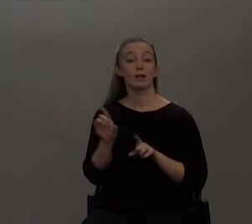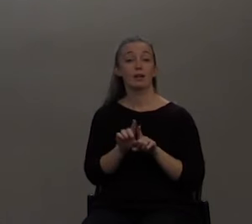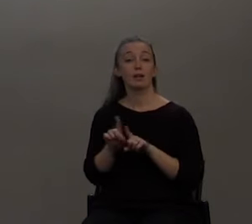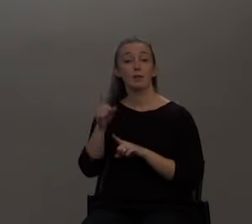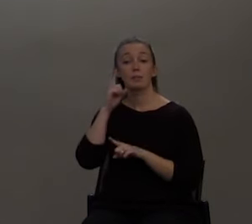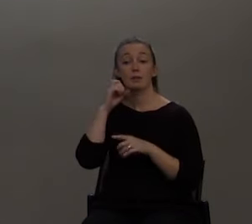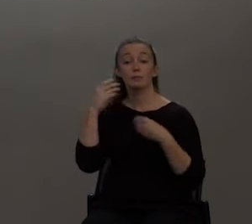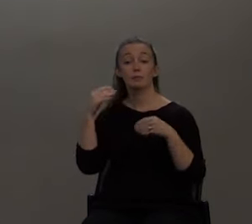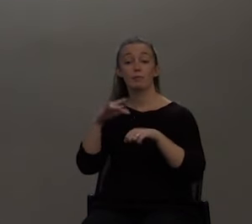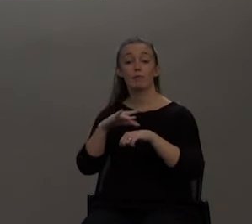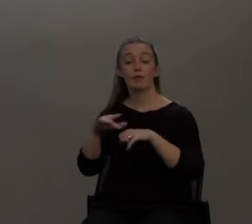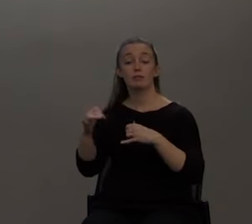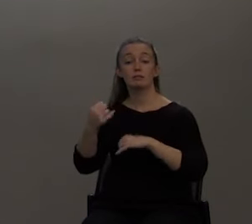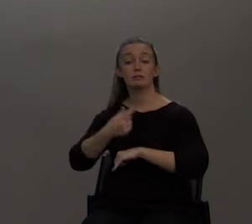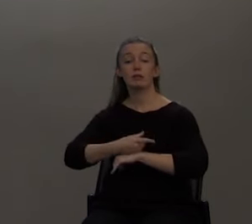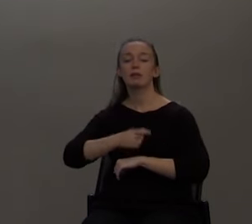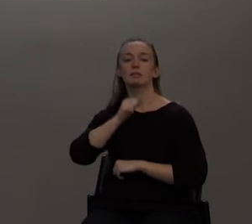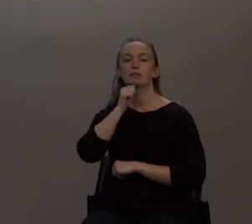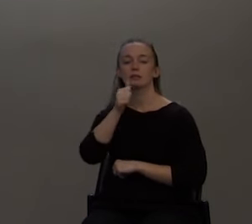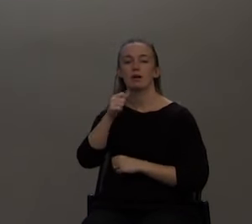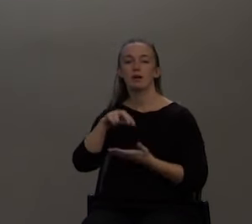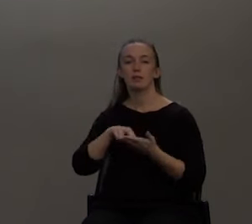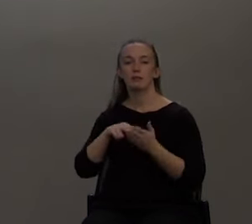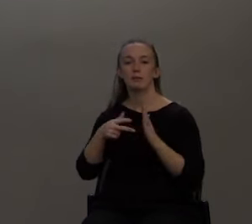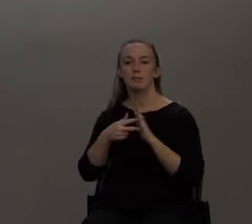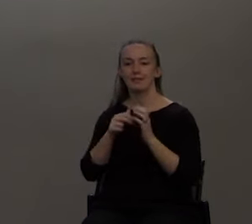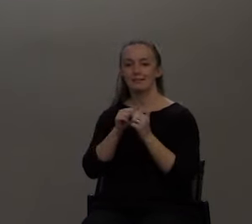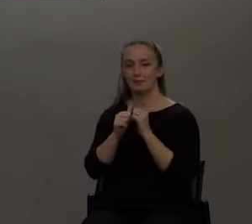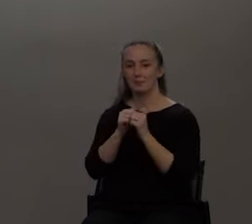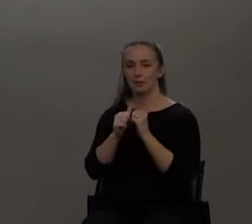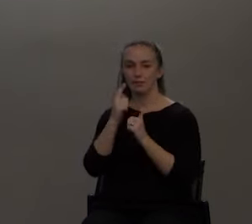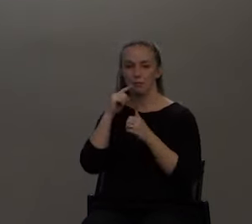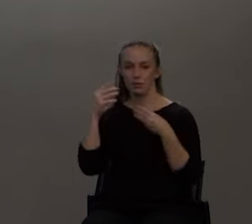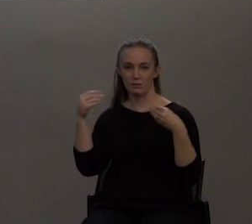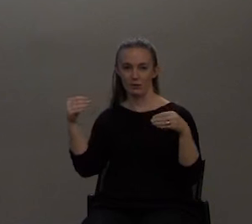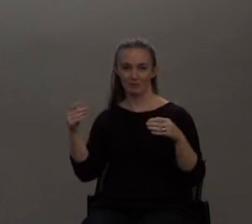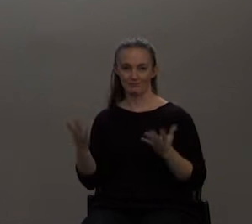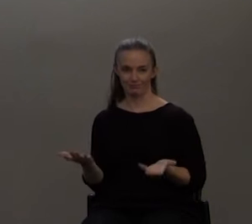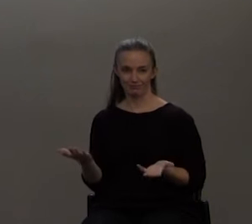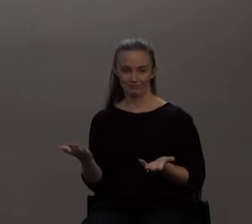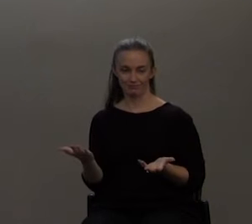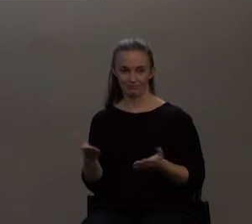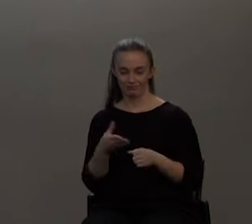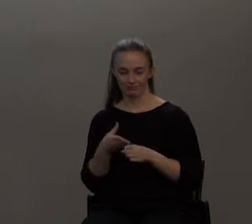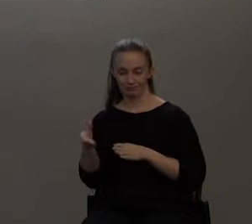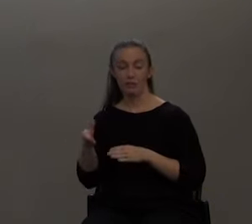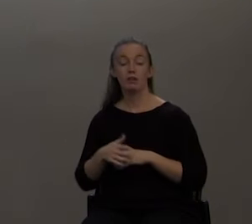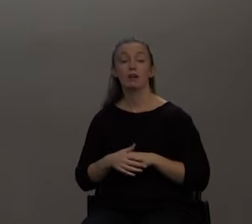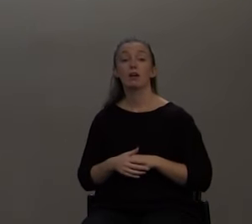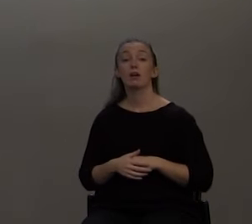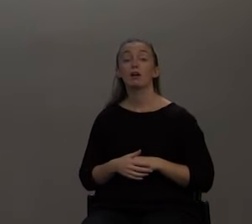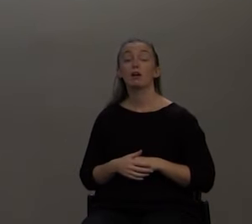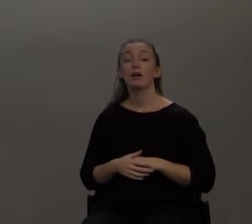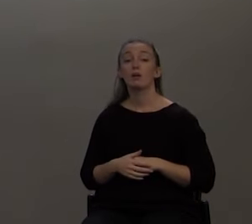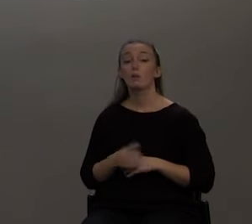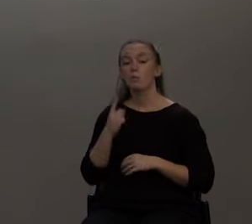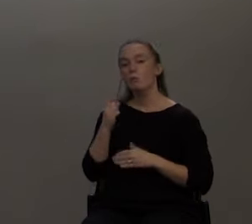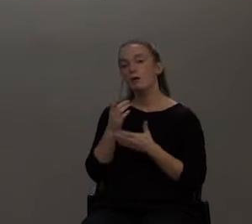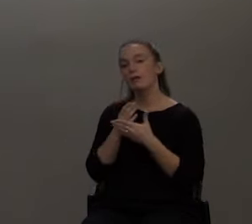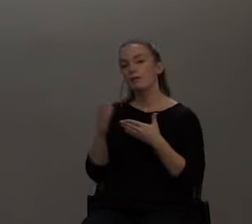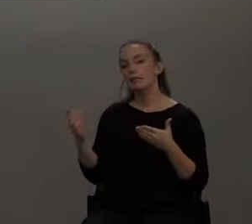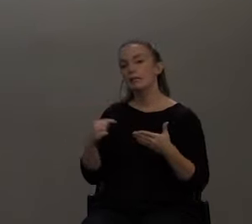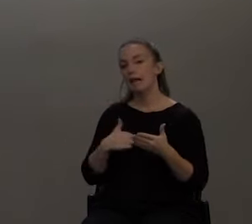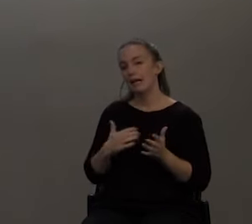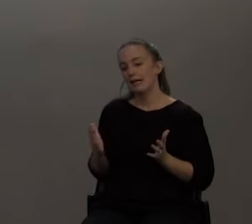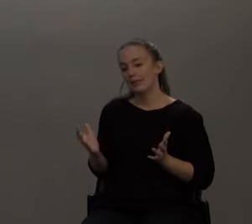store is vacant today doesn't mean it's necessarily competitive in the market. And one of the things that we would encourage